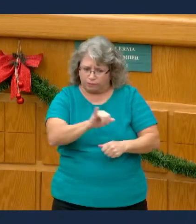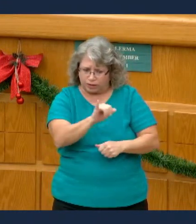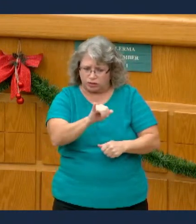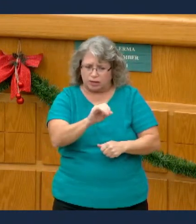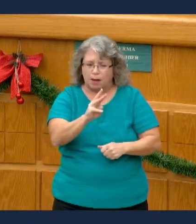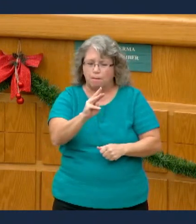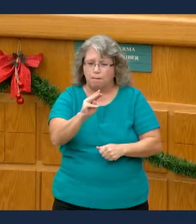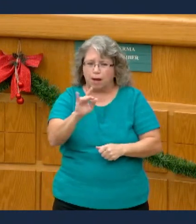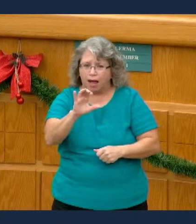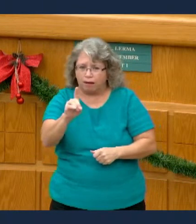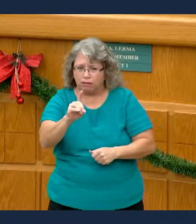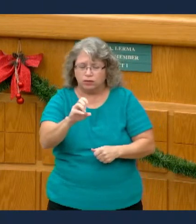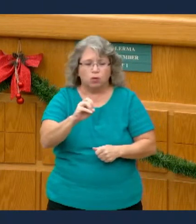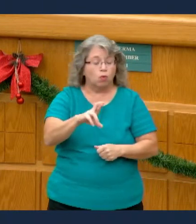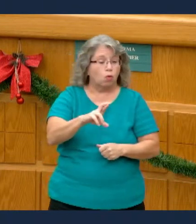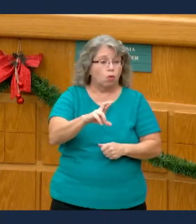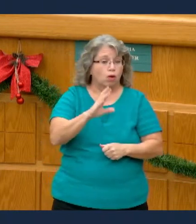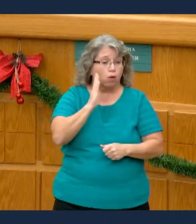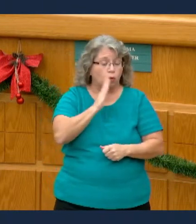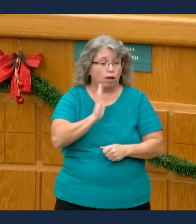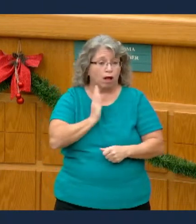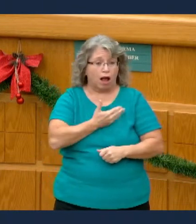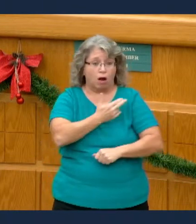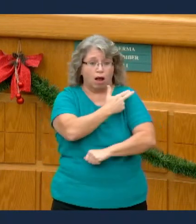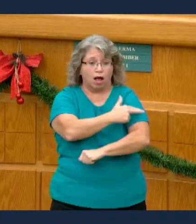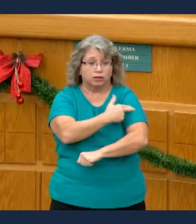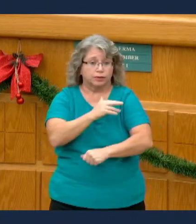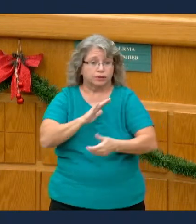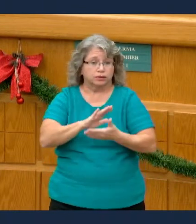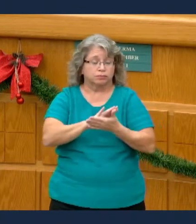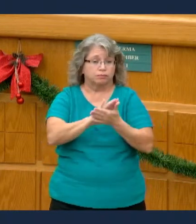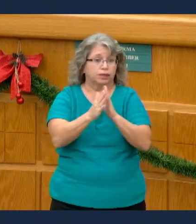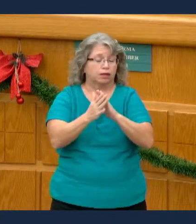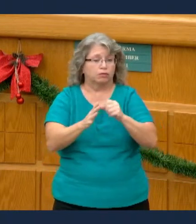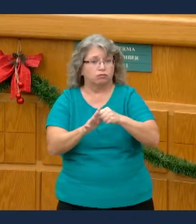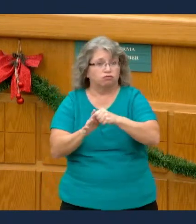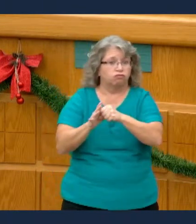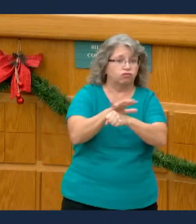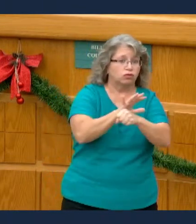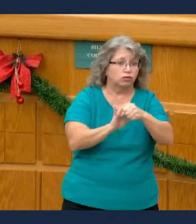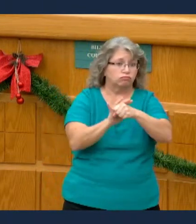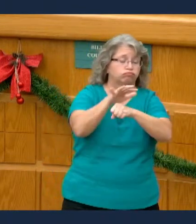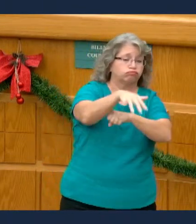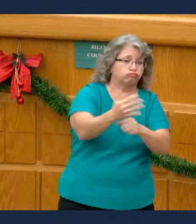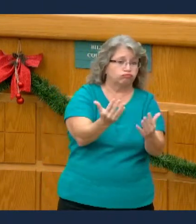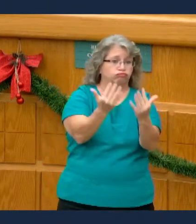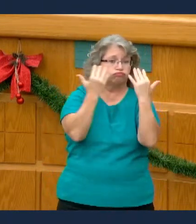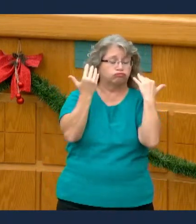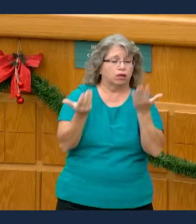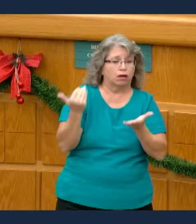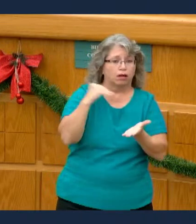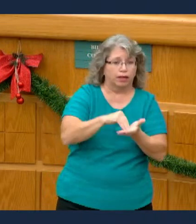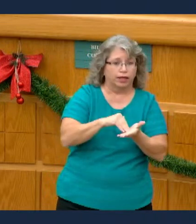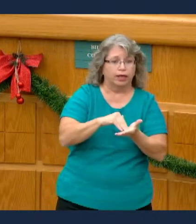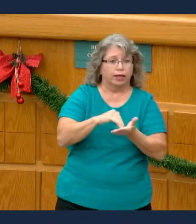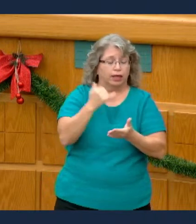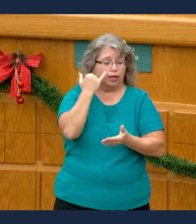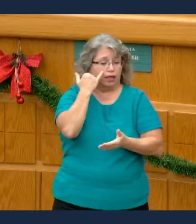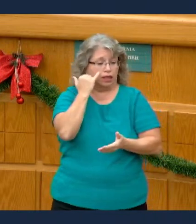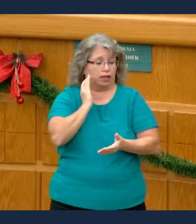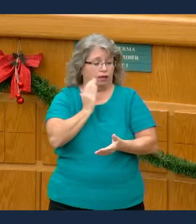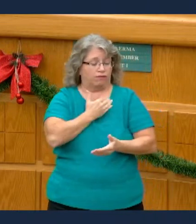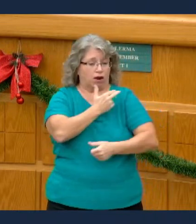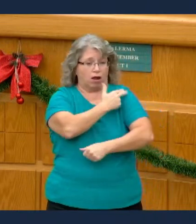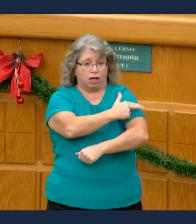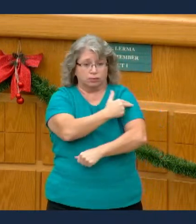case, or our hospital is going to be overwhelmed again? Obviously, if our hospitals are going to be overwhelmed, or our ERs,